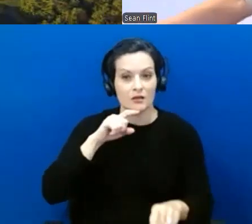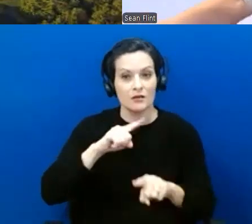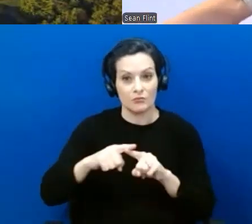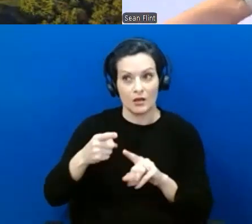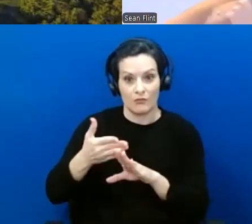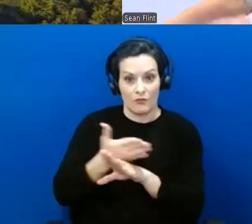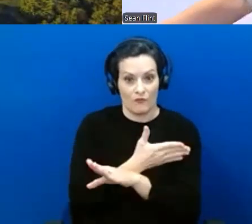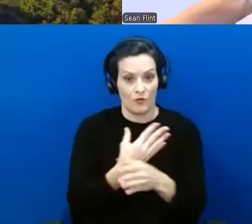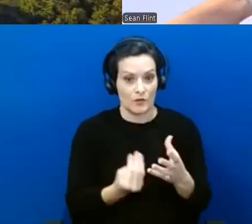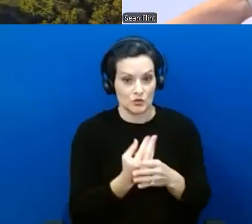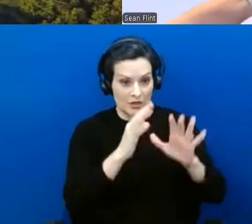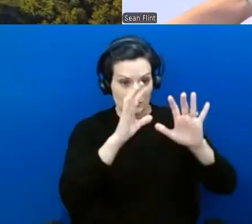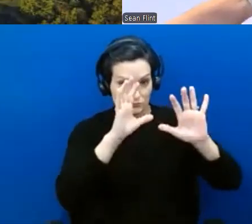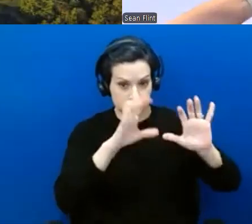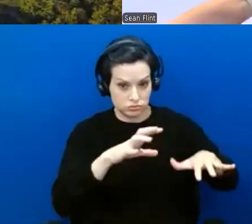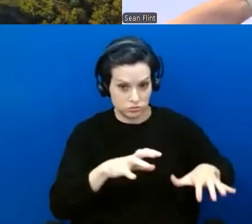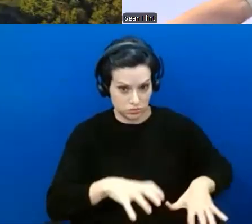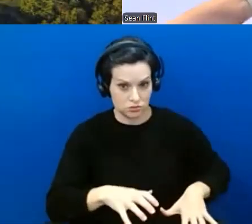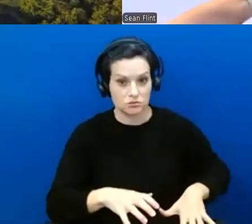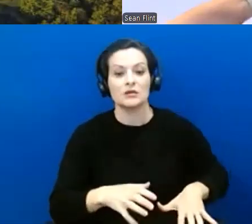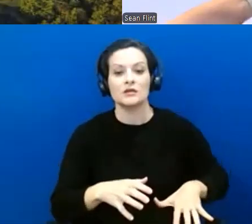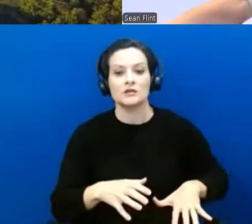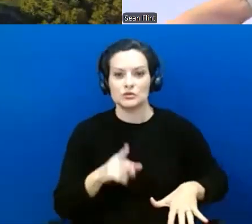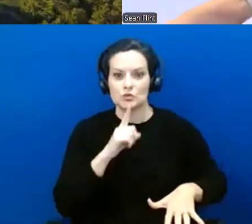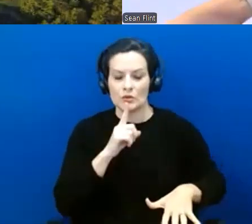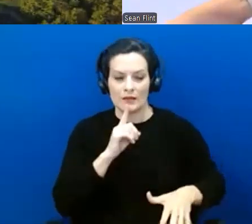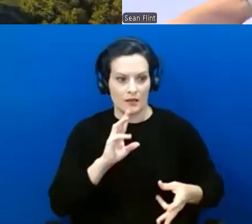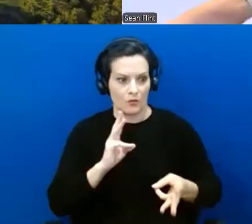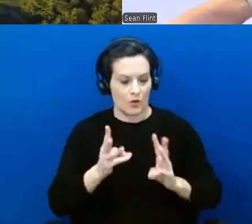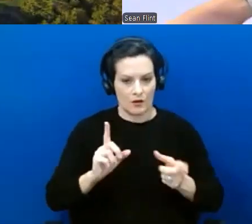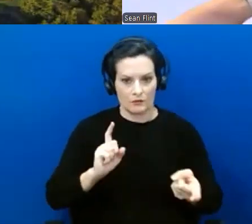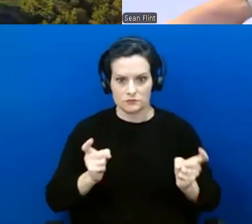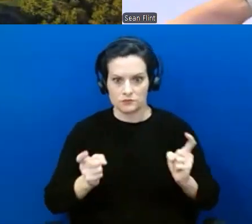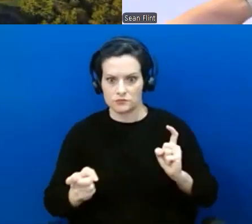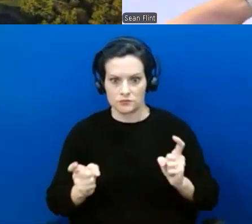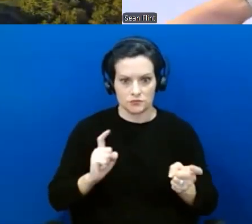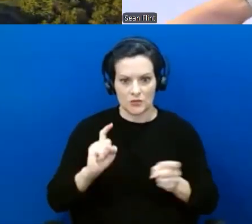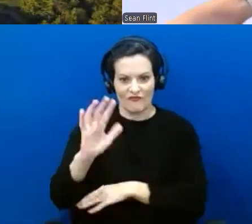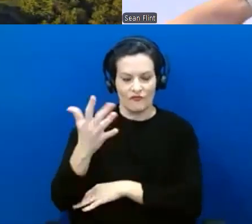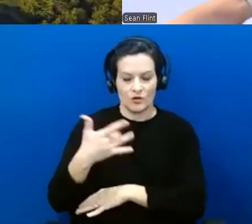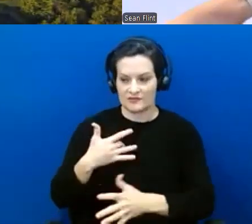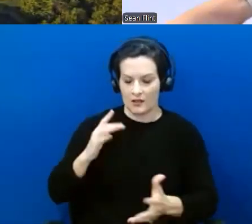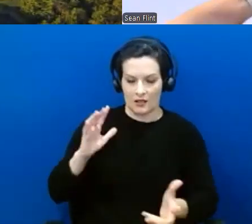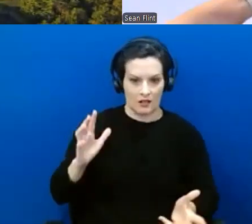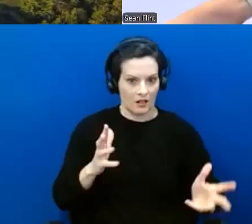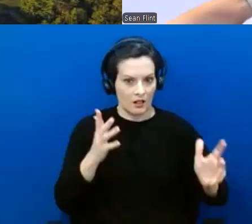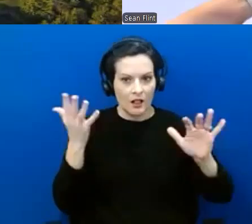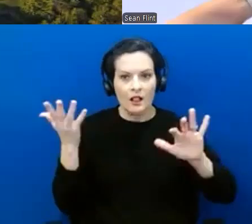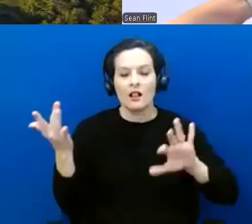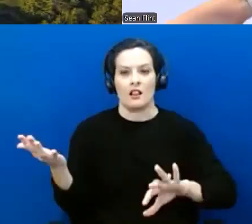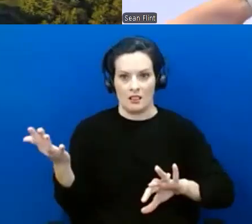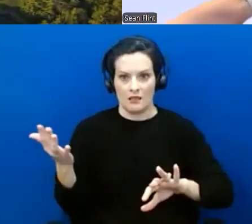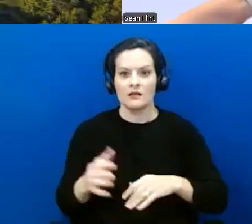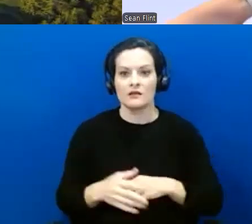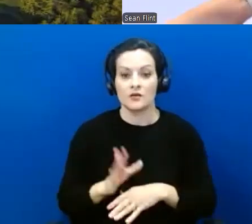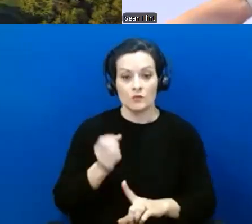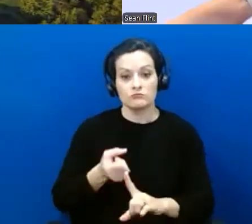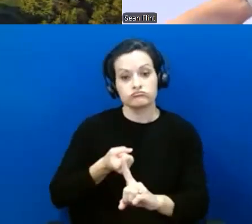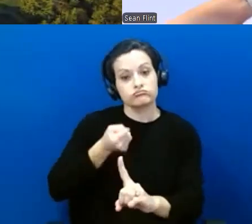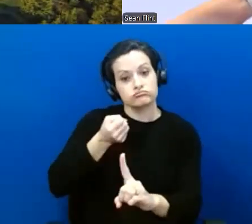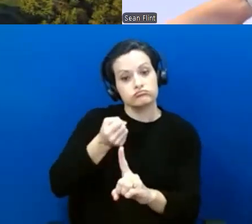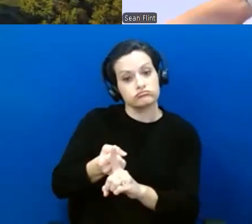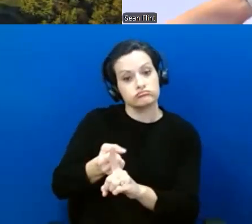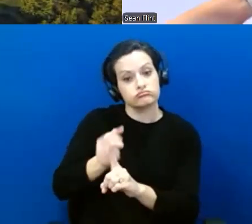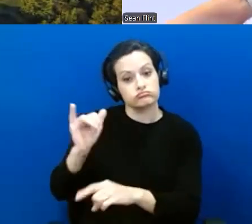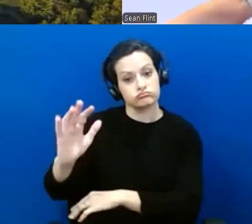in the spring. So we have these swings back and forth, which are really jerking our forests around. And that does have an impact on the condition of